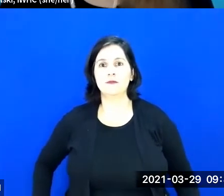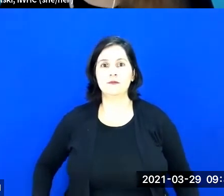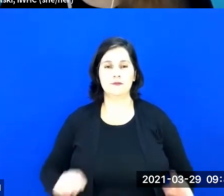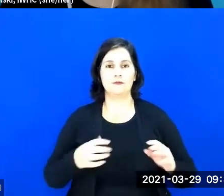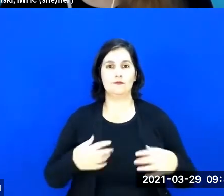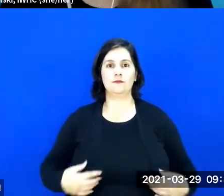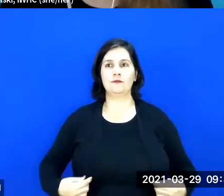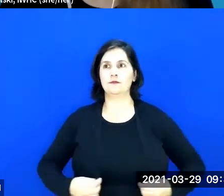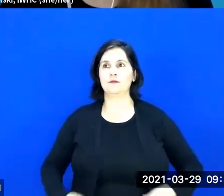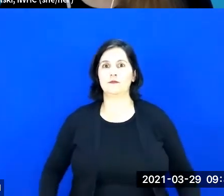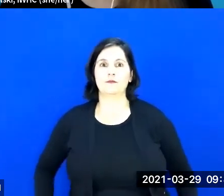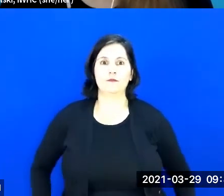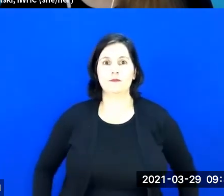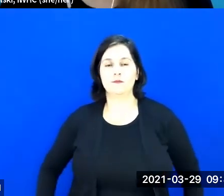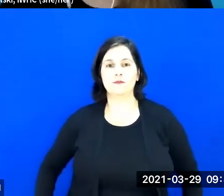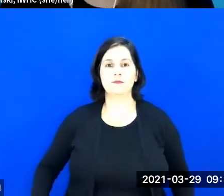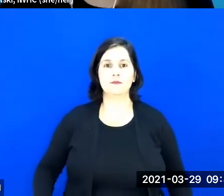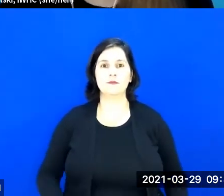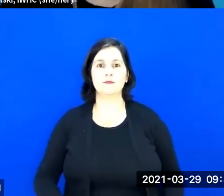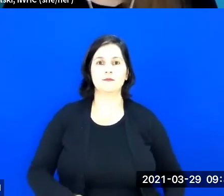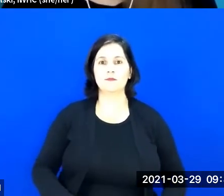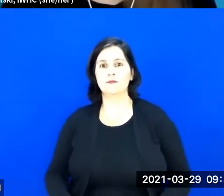Are all the panelists here now?